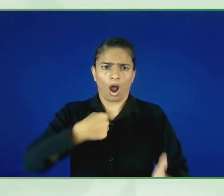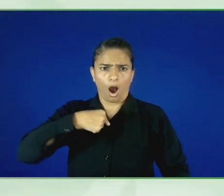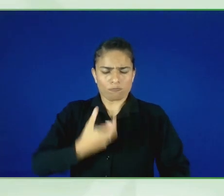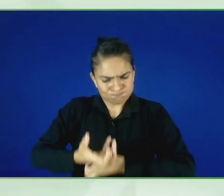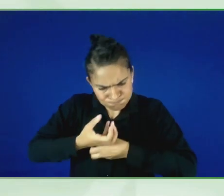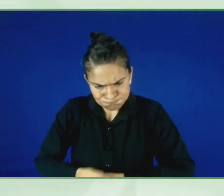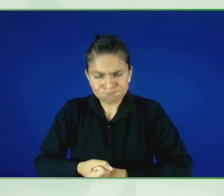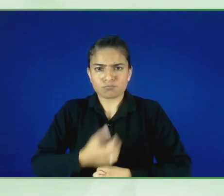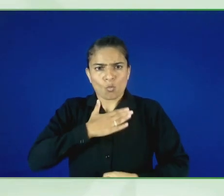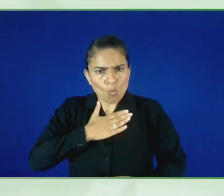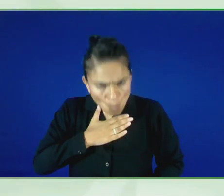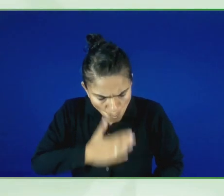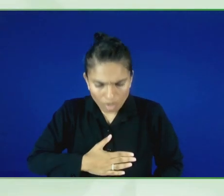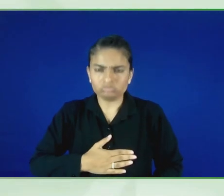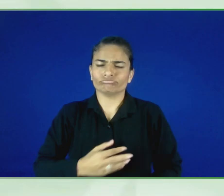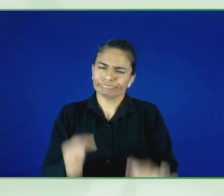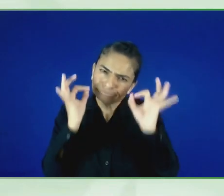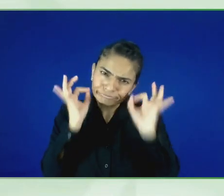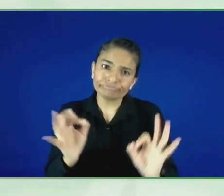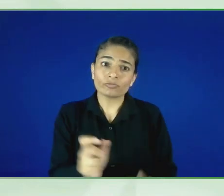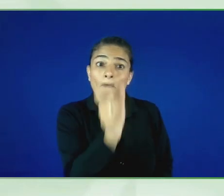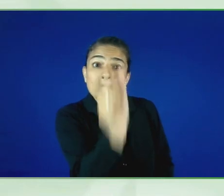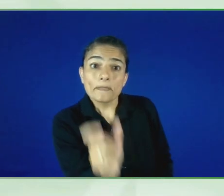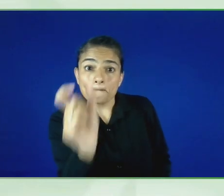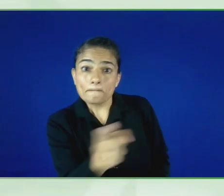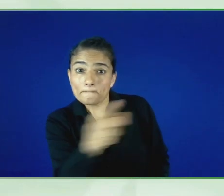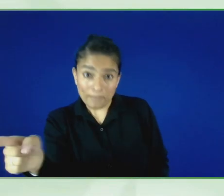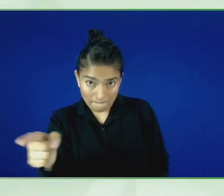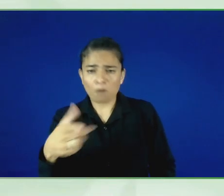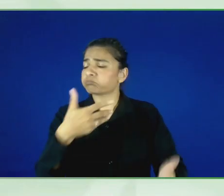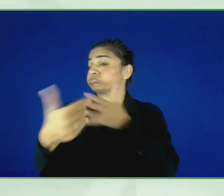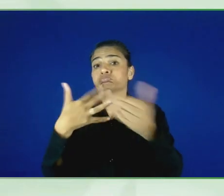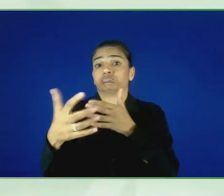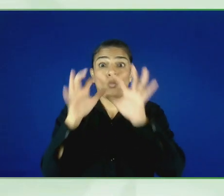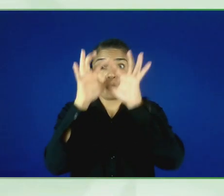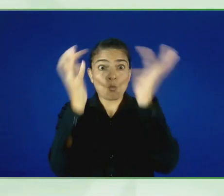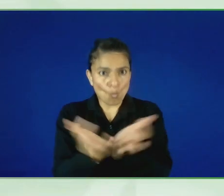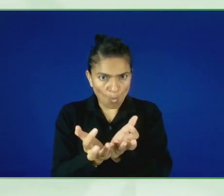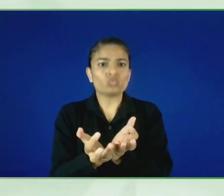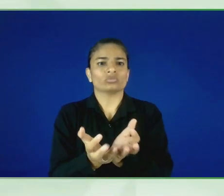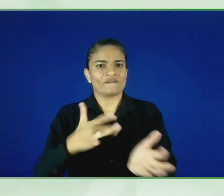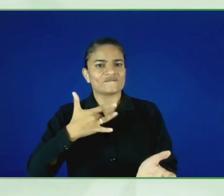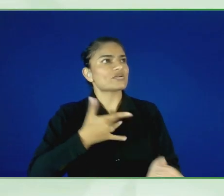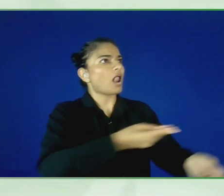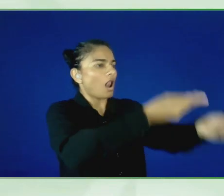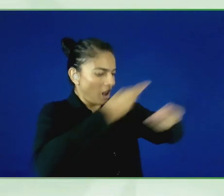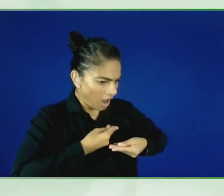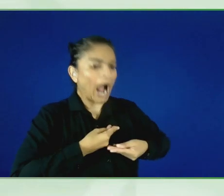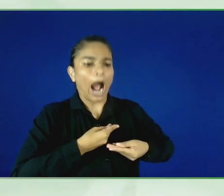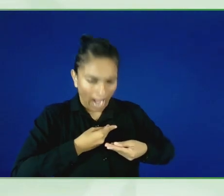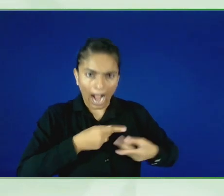in the world, they're able to implement these requirements while also have the flexibility to adapt based